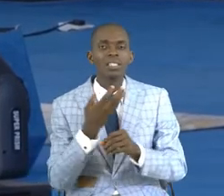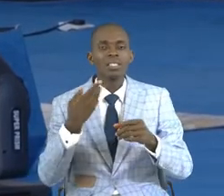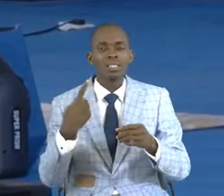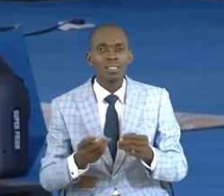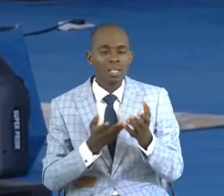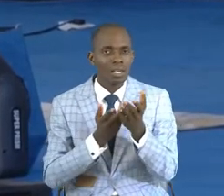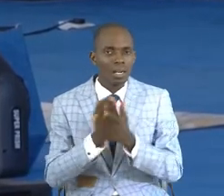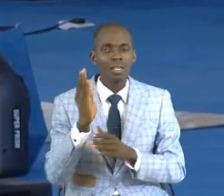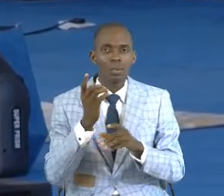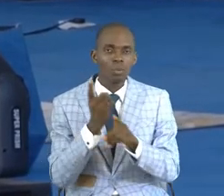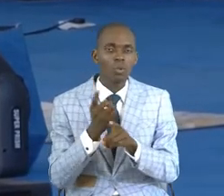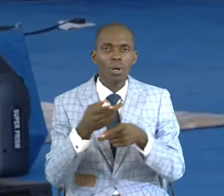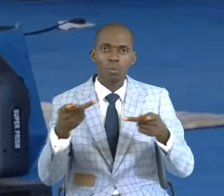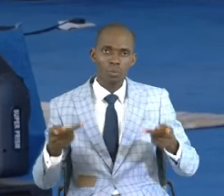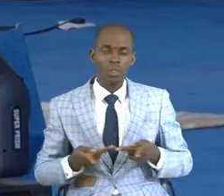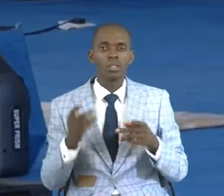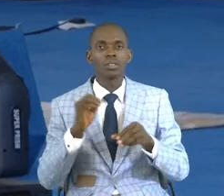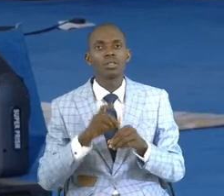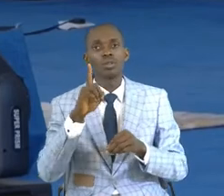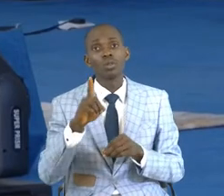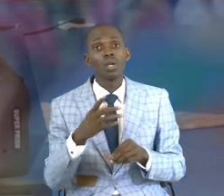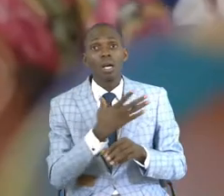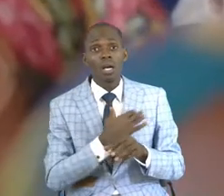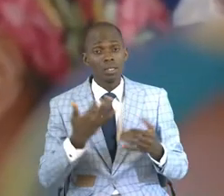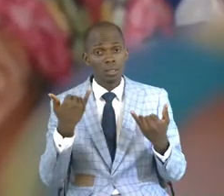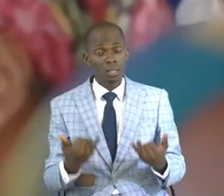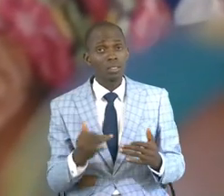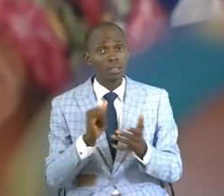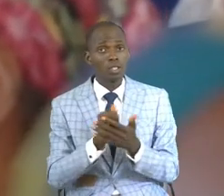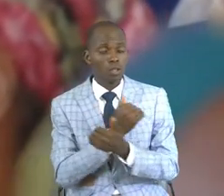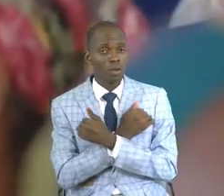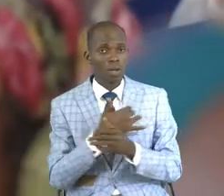rightful place of the love of Christ, now you can talk, now